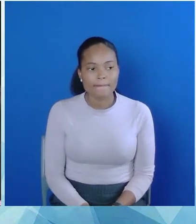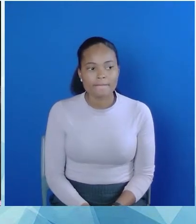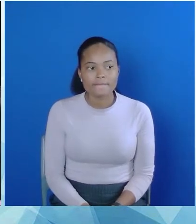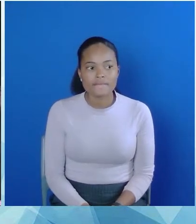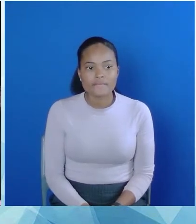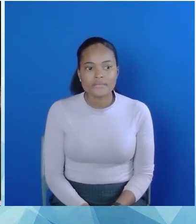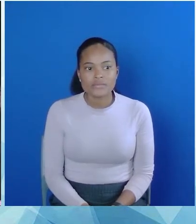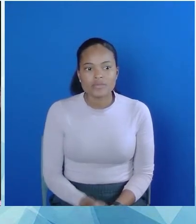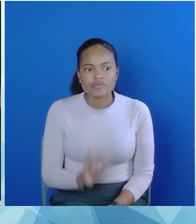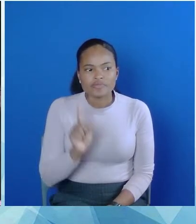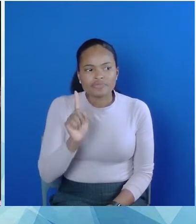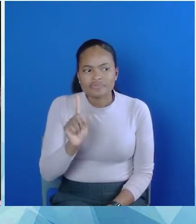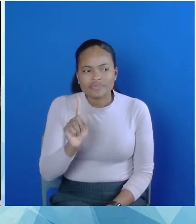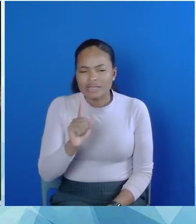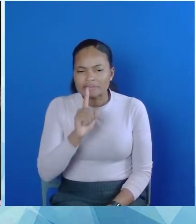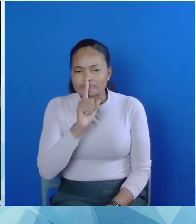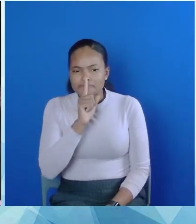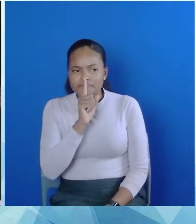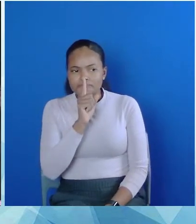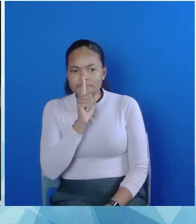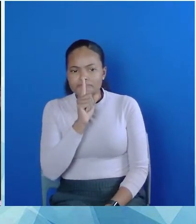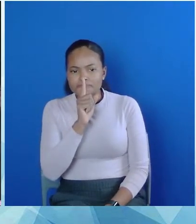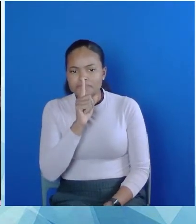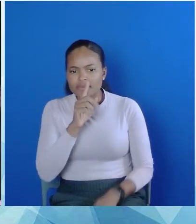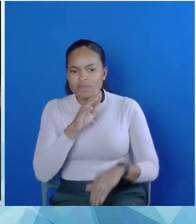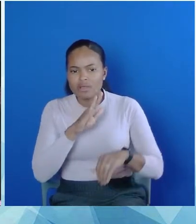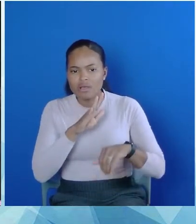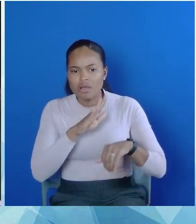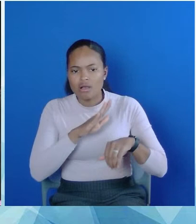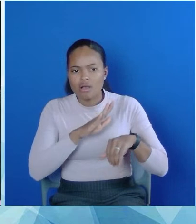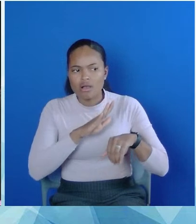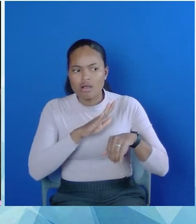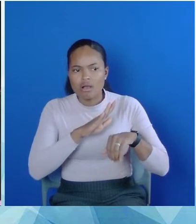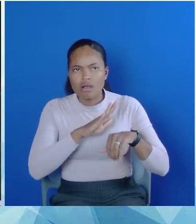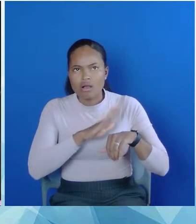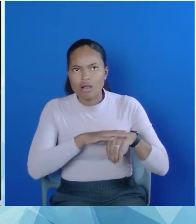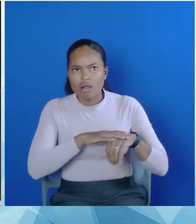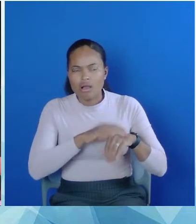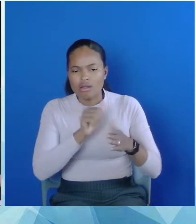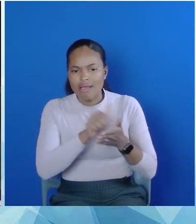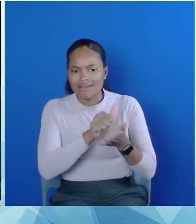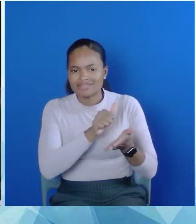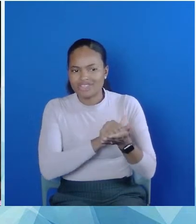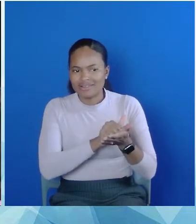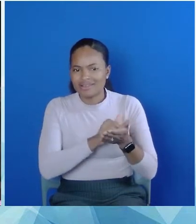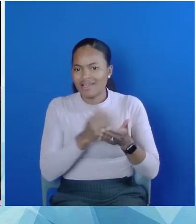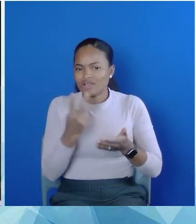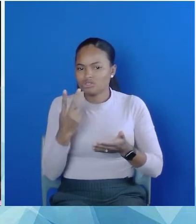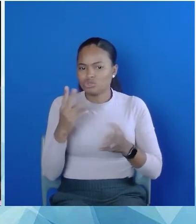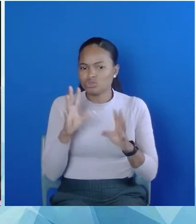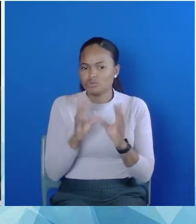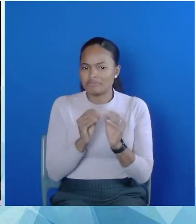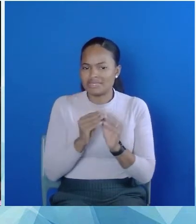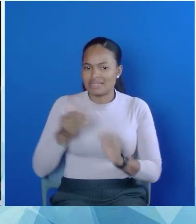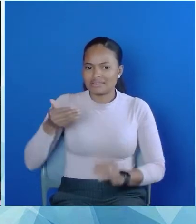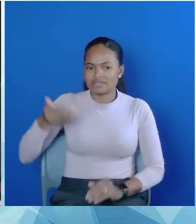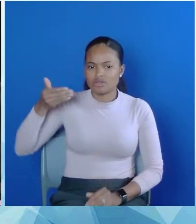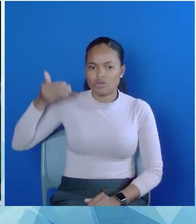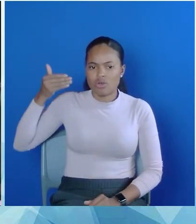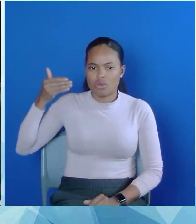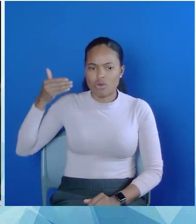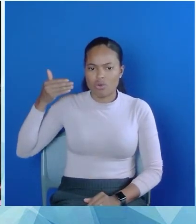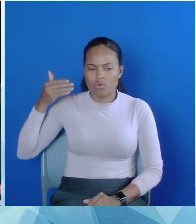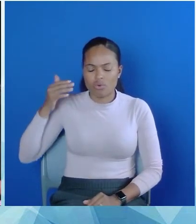Hang on, it's not there. It was actually on, it was on the agenda 2 meetings ago.